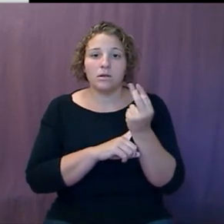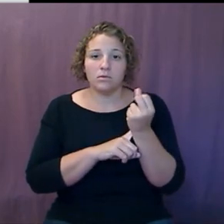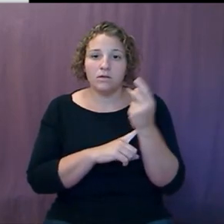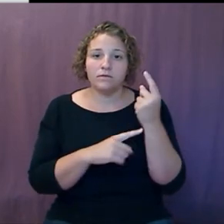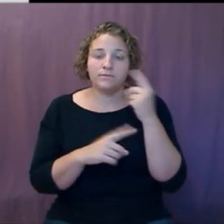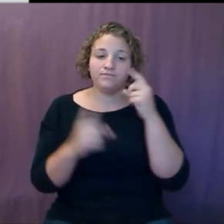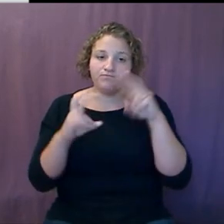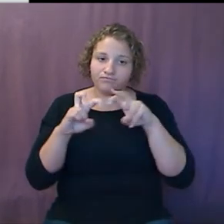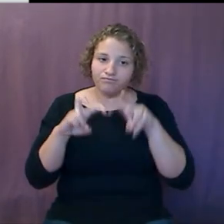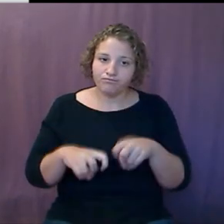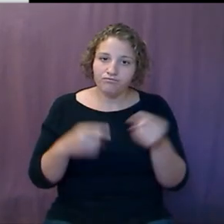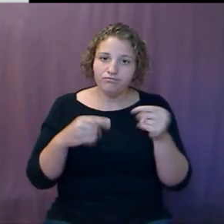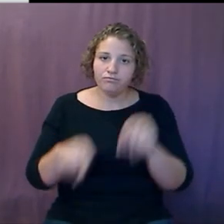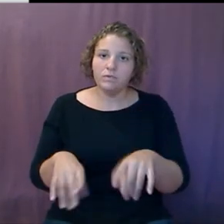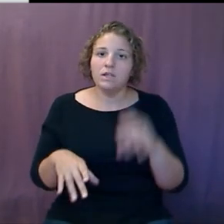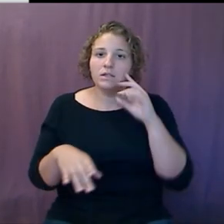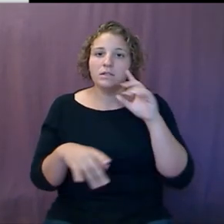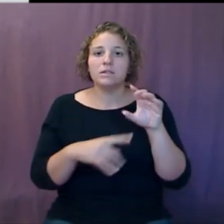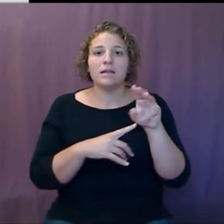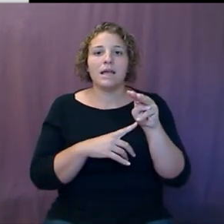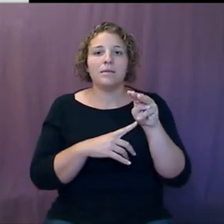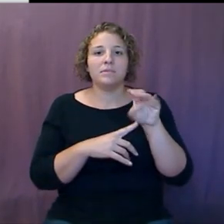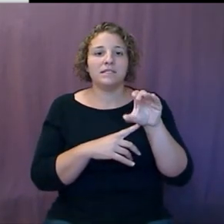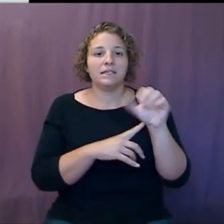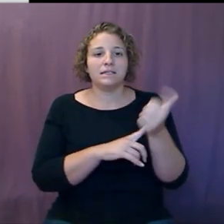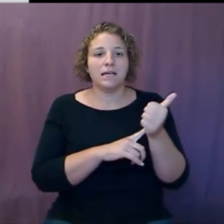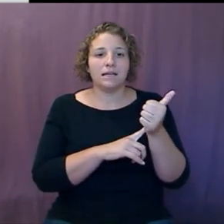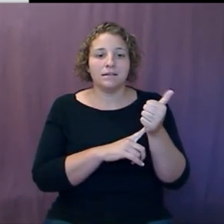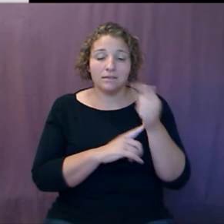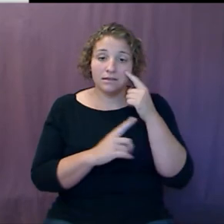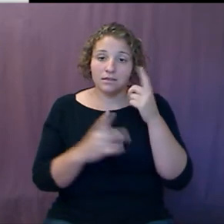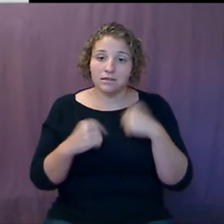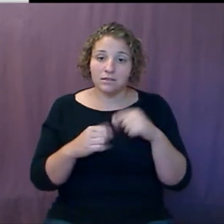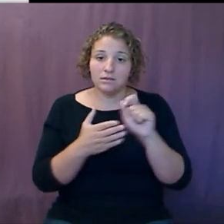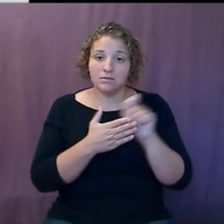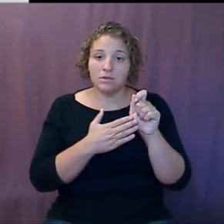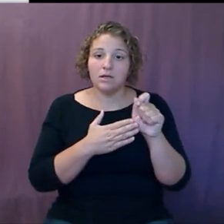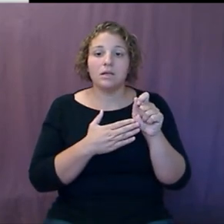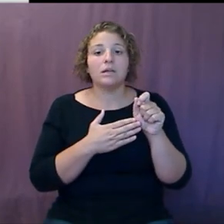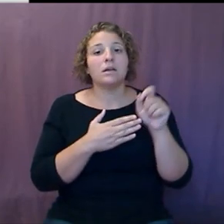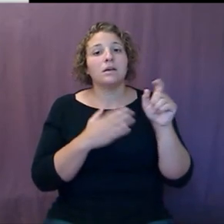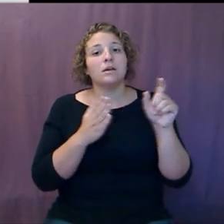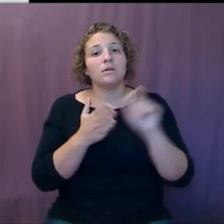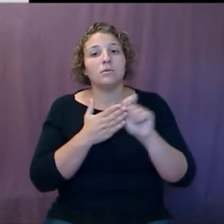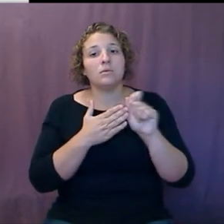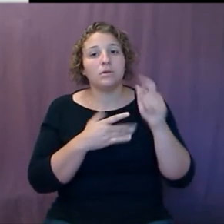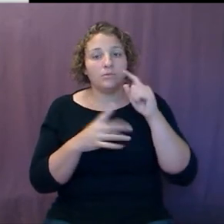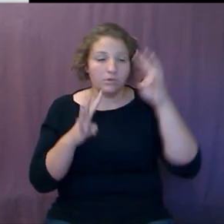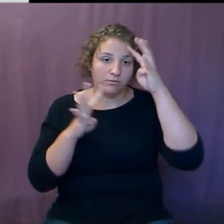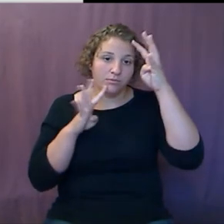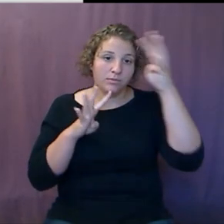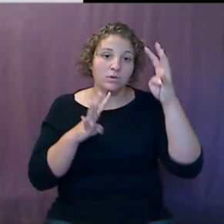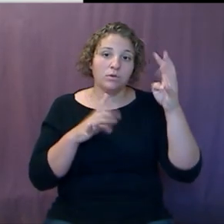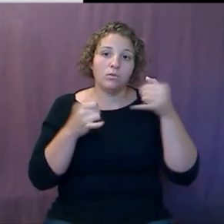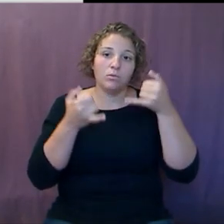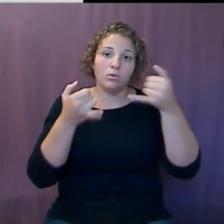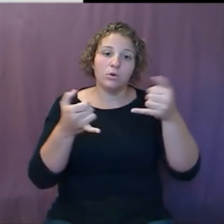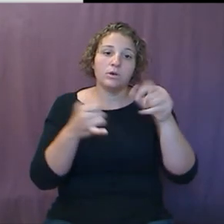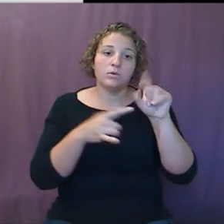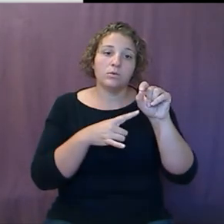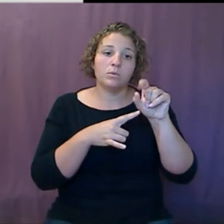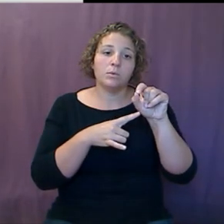and so here's a company called MC10 they win Wall Street's Wall Street Journal's Innovation Award October 16th 2012